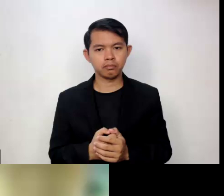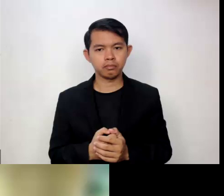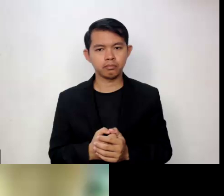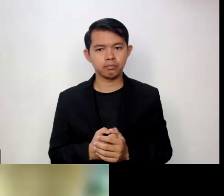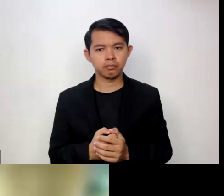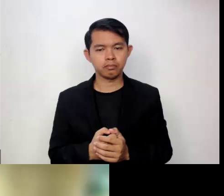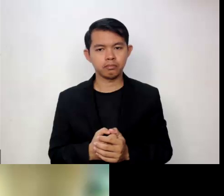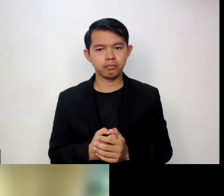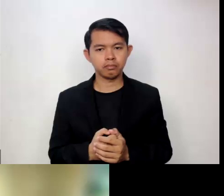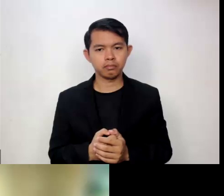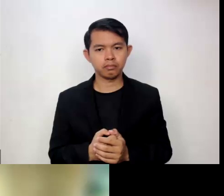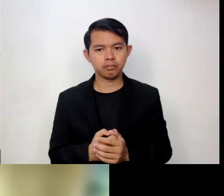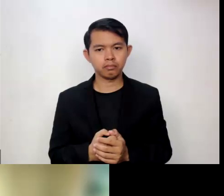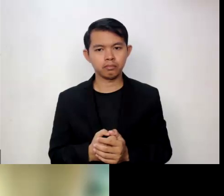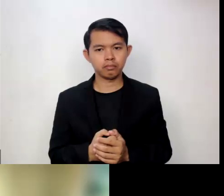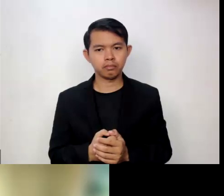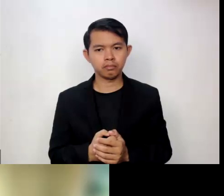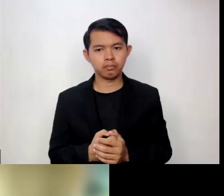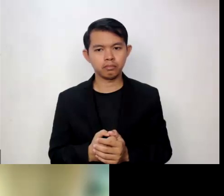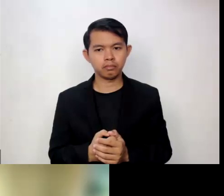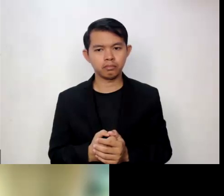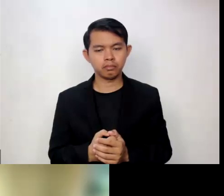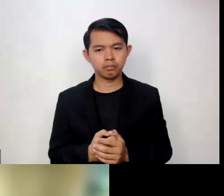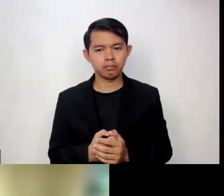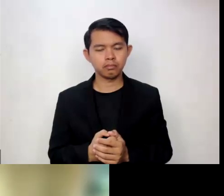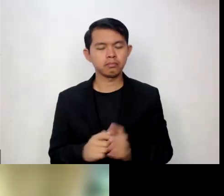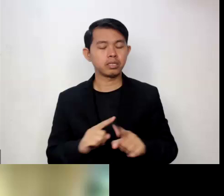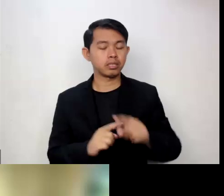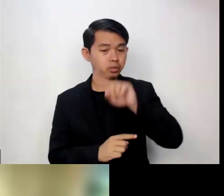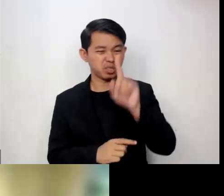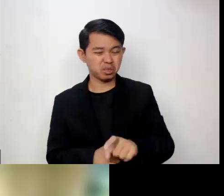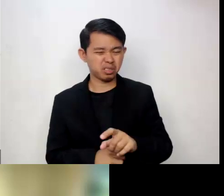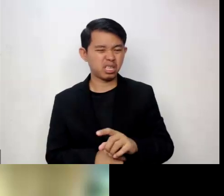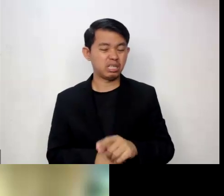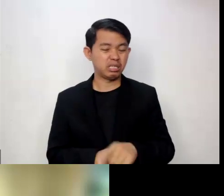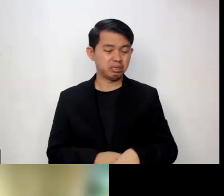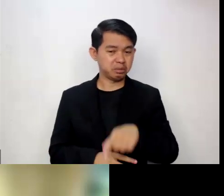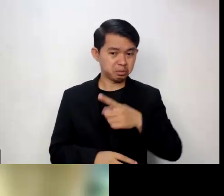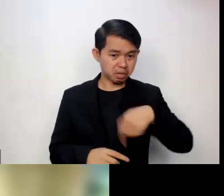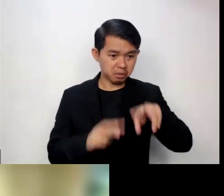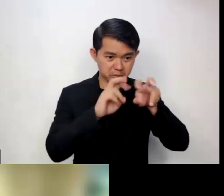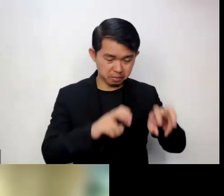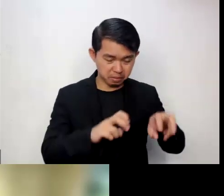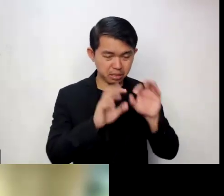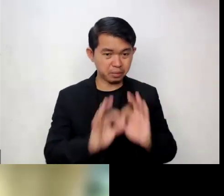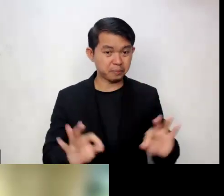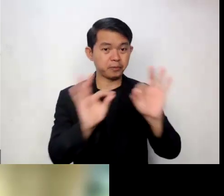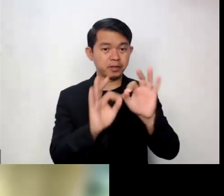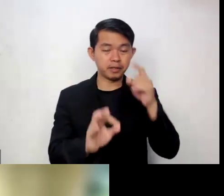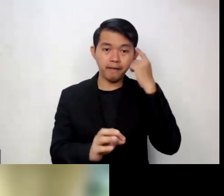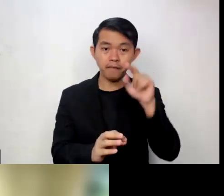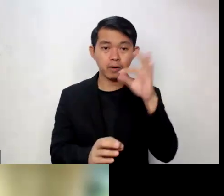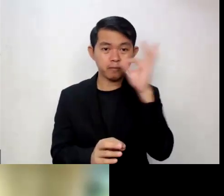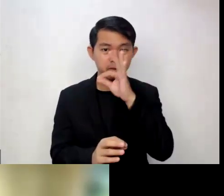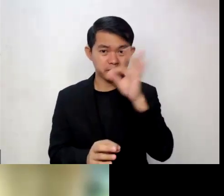ay eto rin ba yung mahalaga para sa mga Pilipino? Kasi baka we are putting our efforts